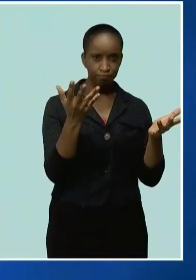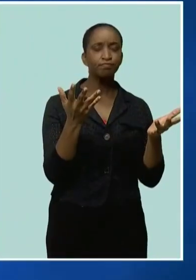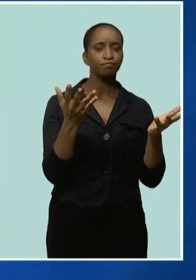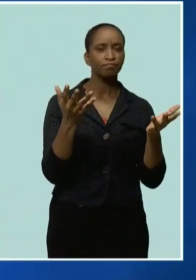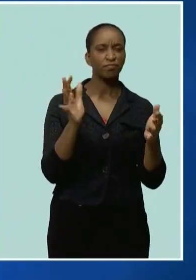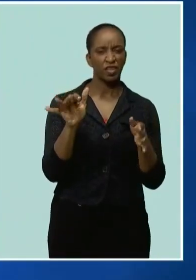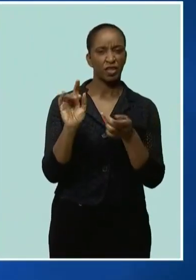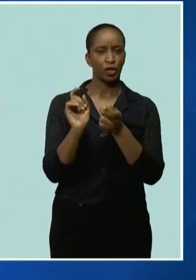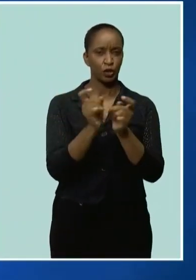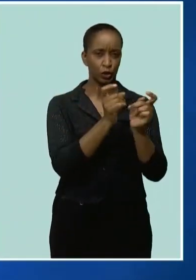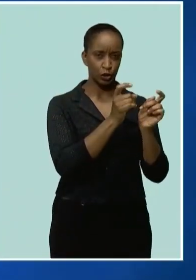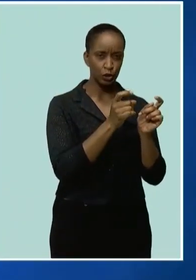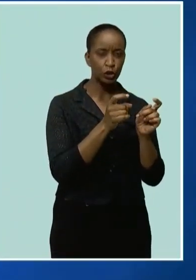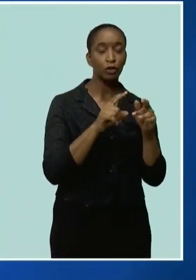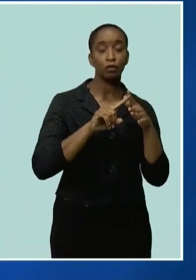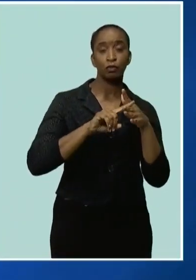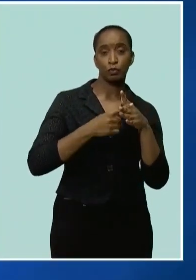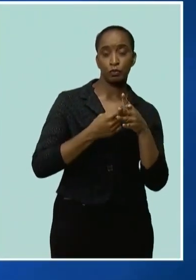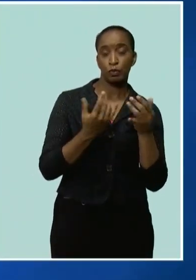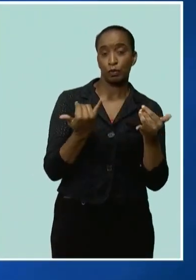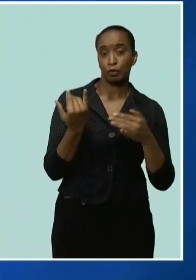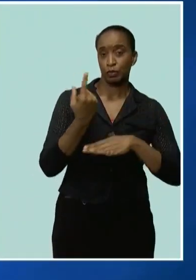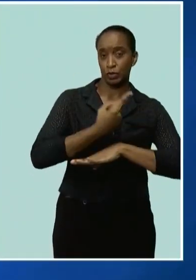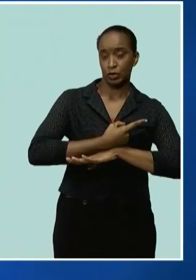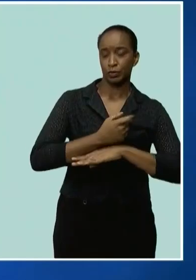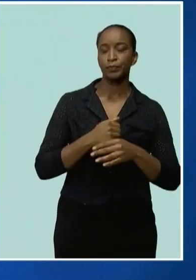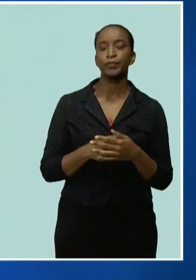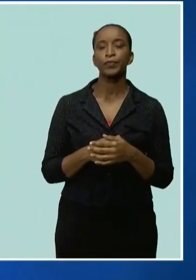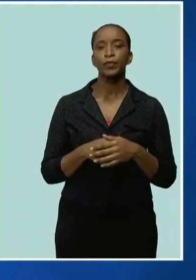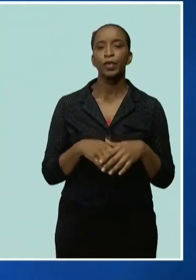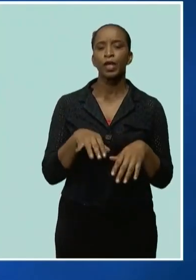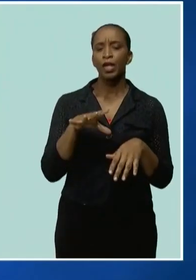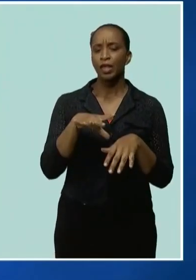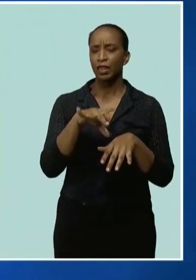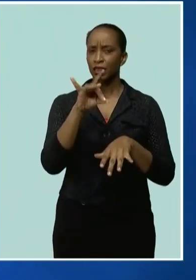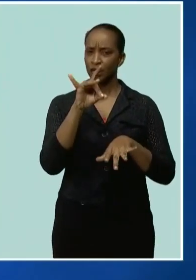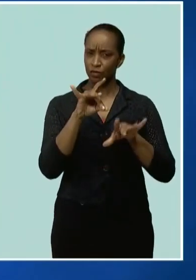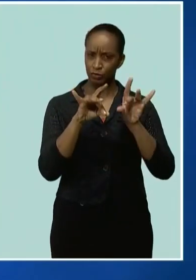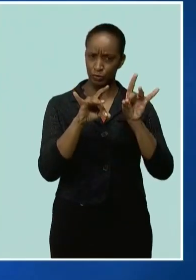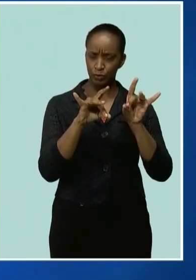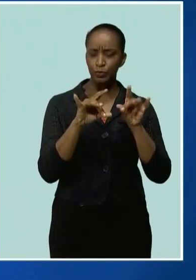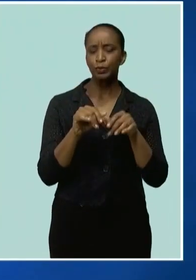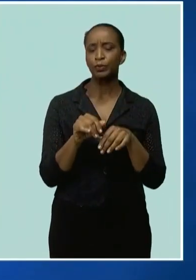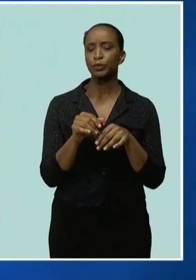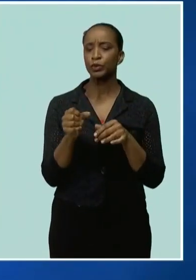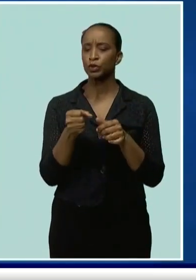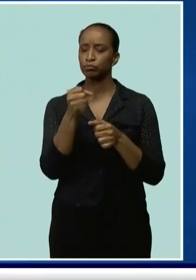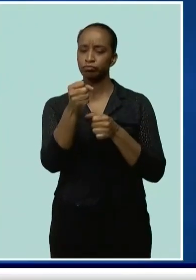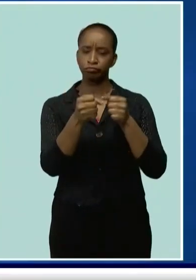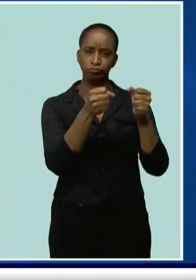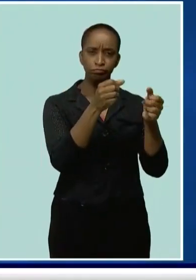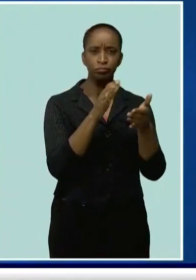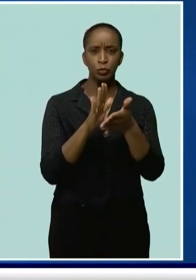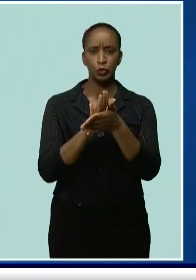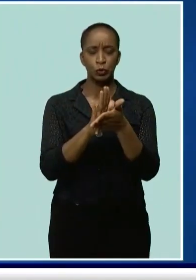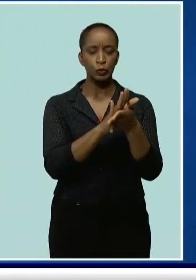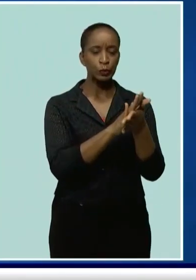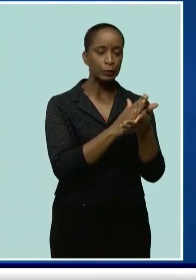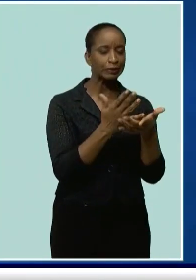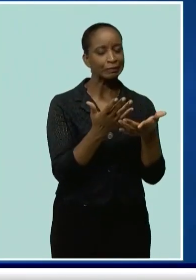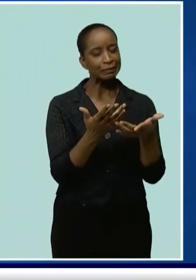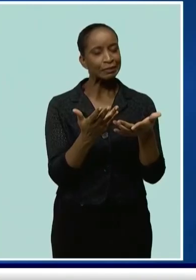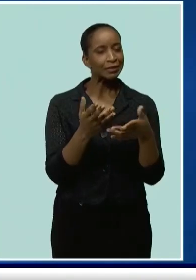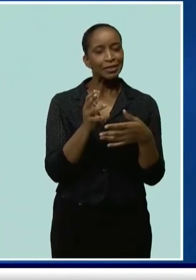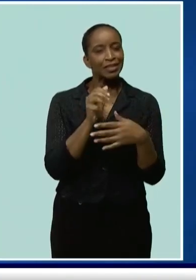that the appointment and the assignment are not ideal in terms of timing,